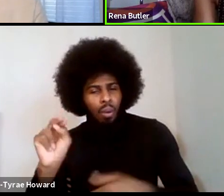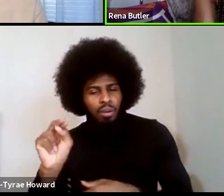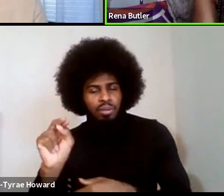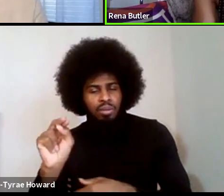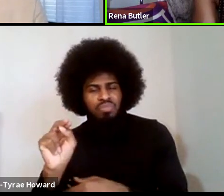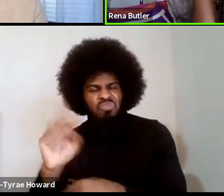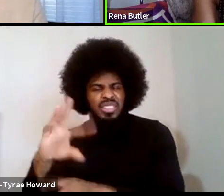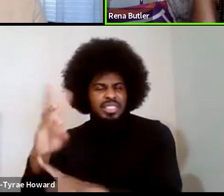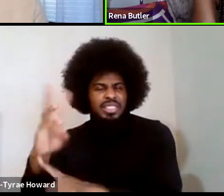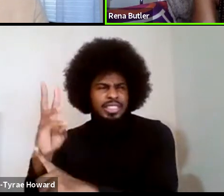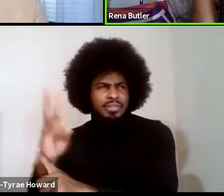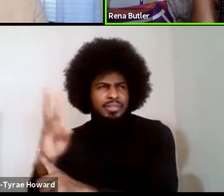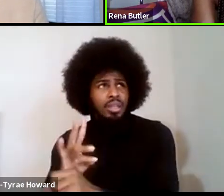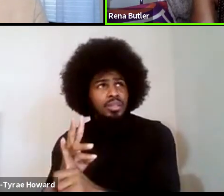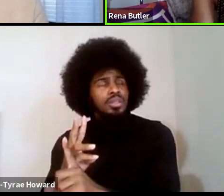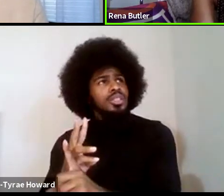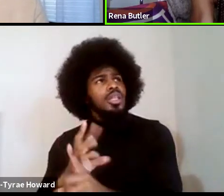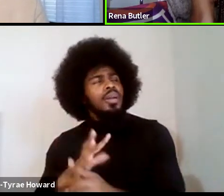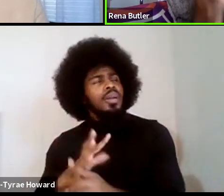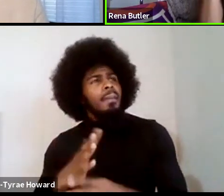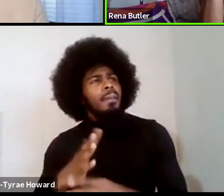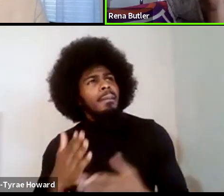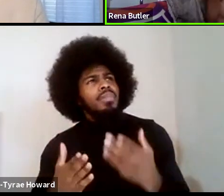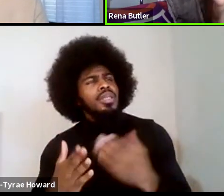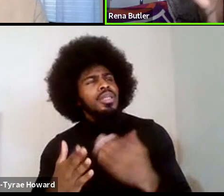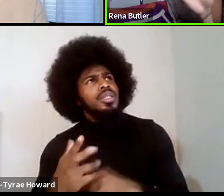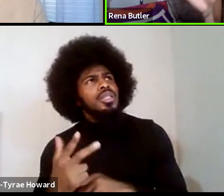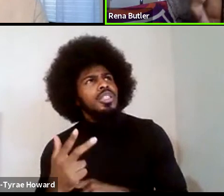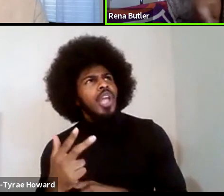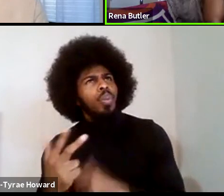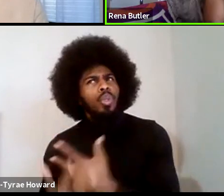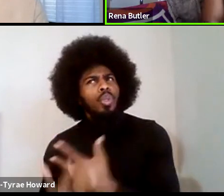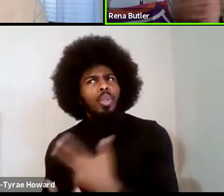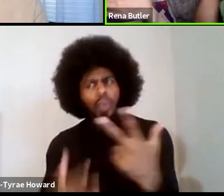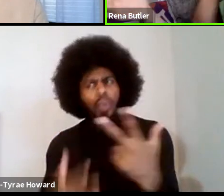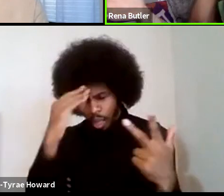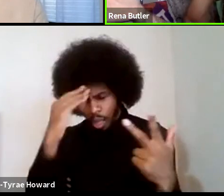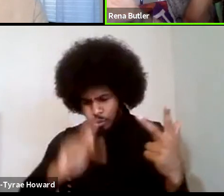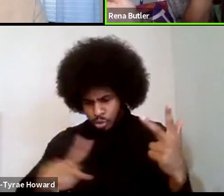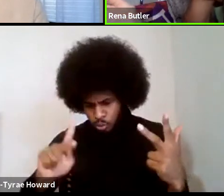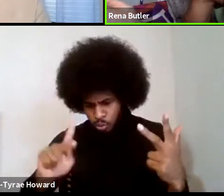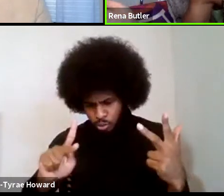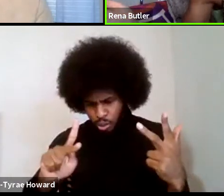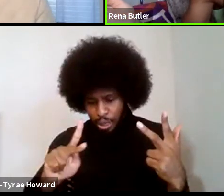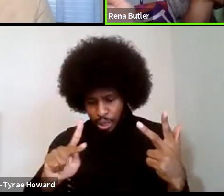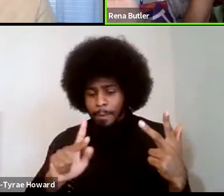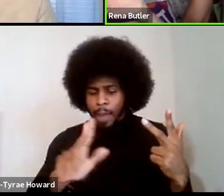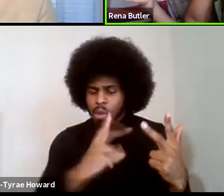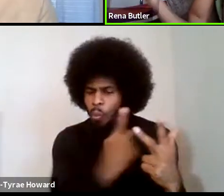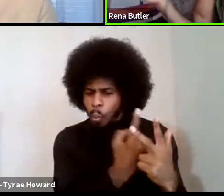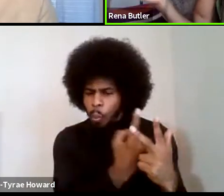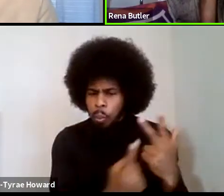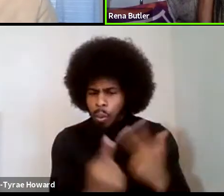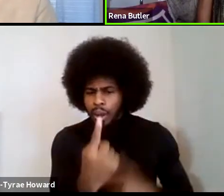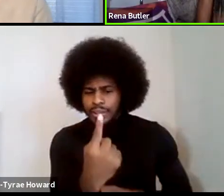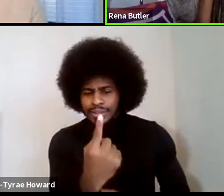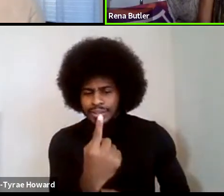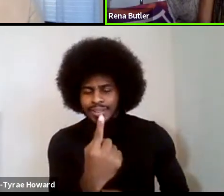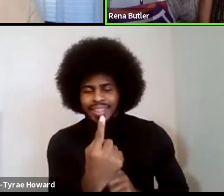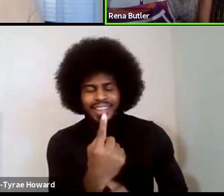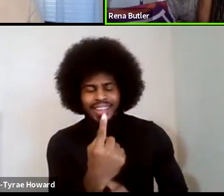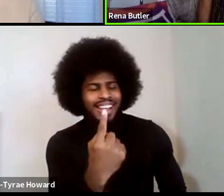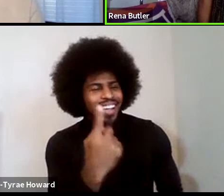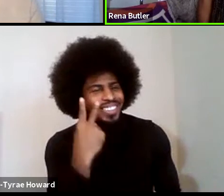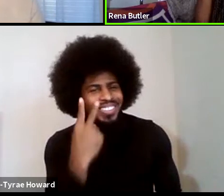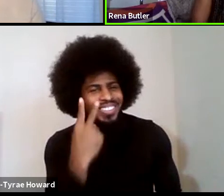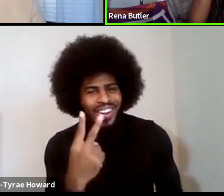6 months. Probably one of the three Black people that I saw in my entire 6 months in Asia. But it was